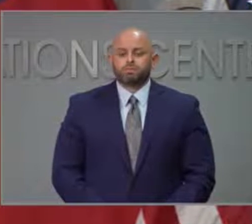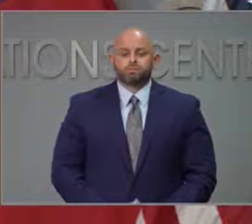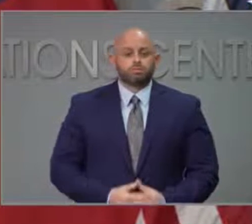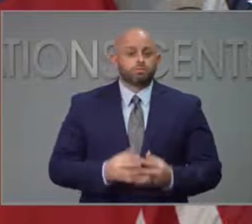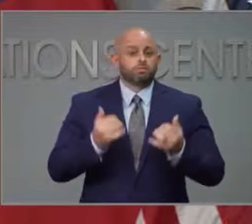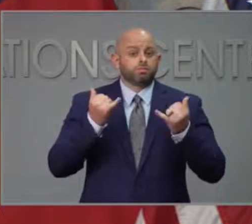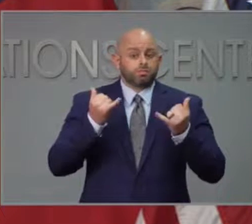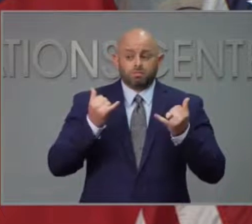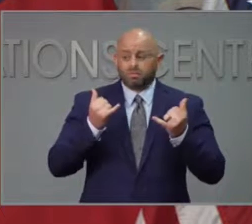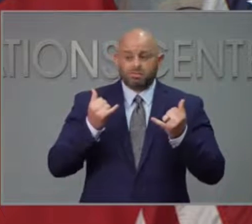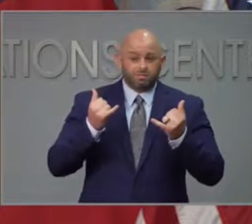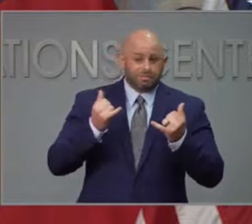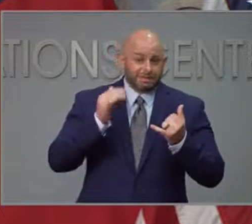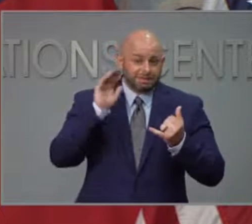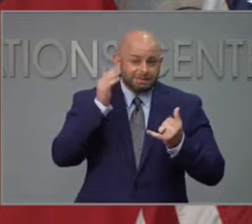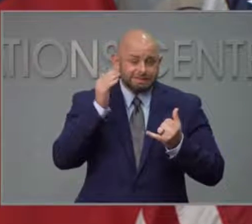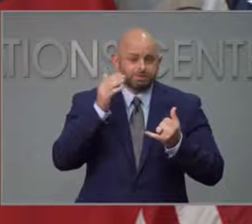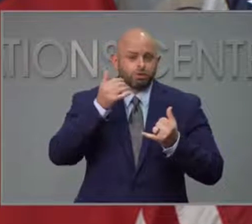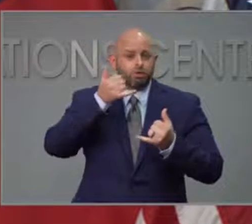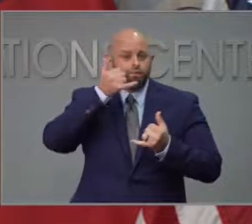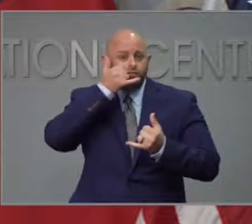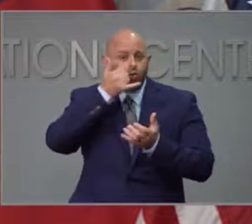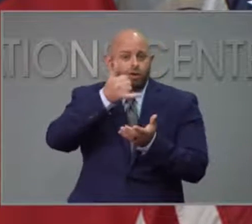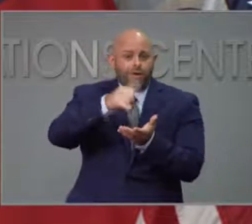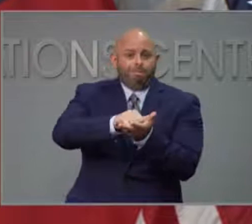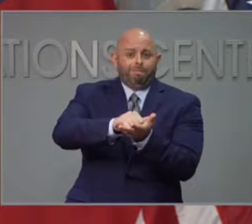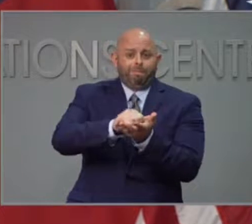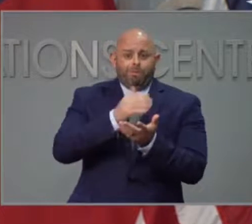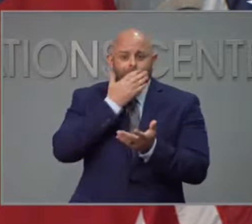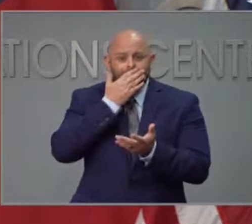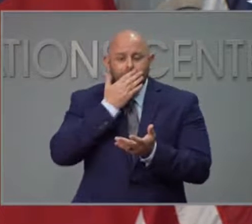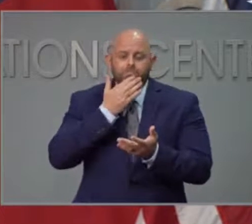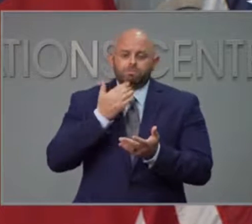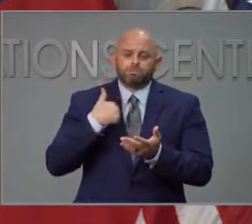So we have lost connection. We are in the process of correcting that.